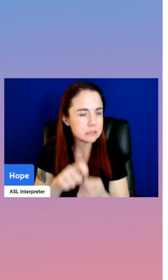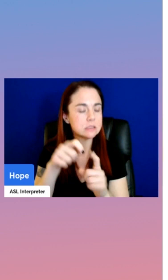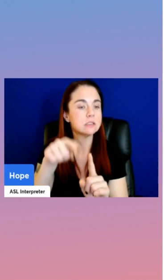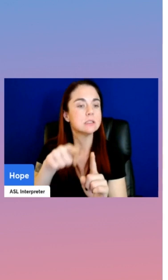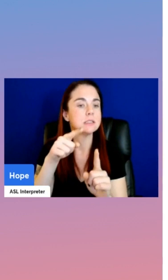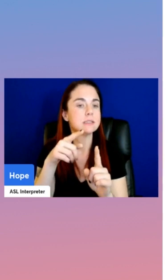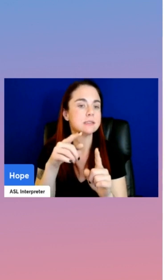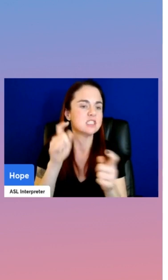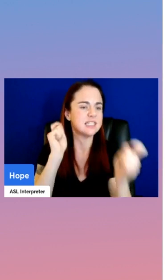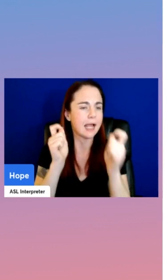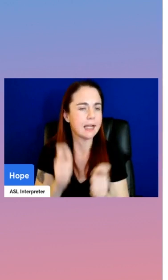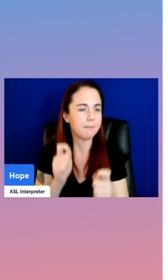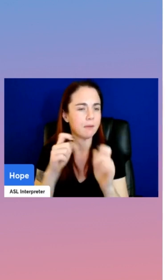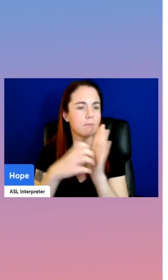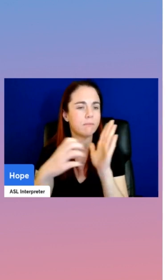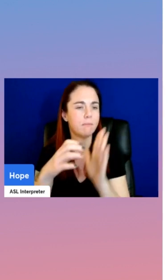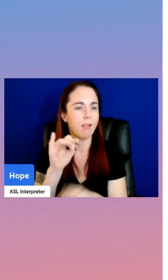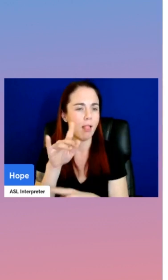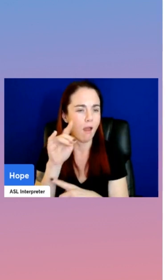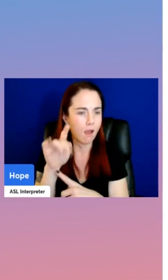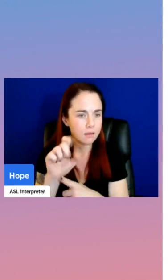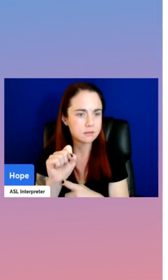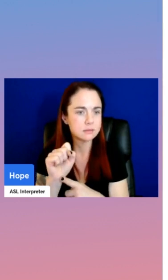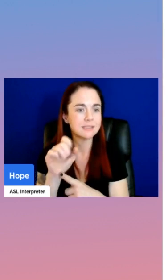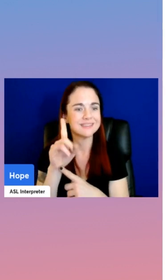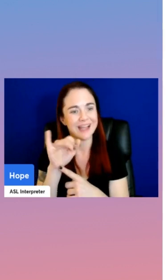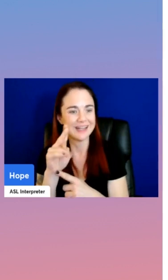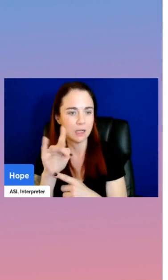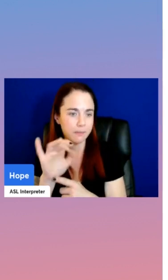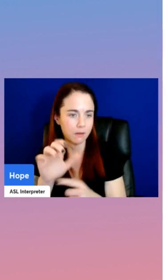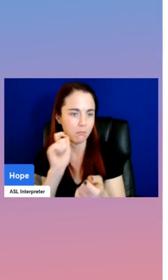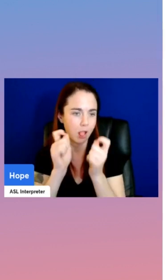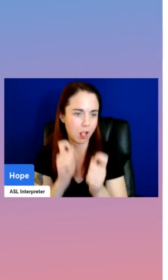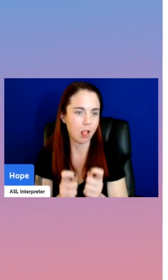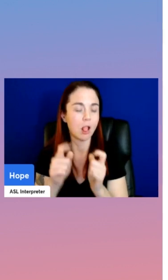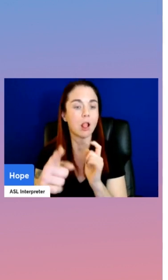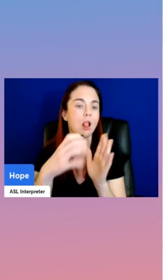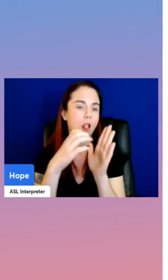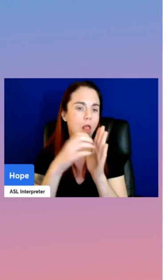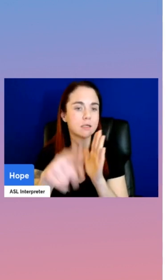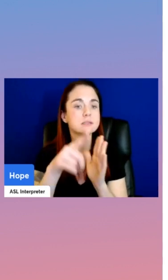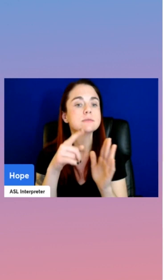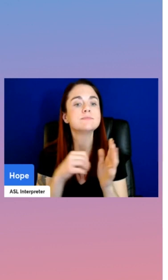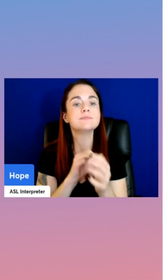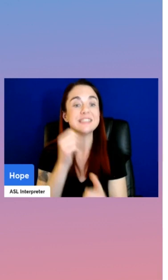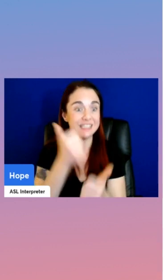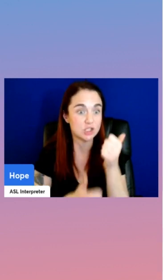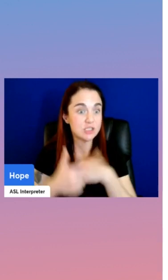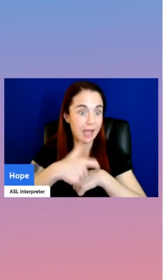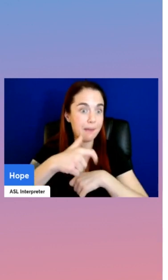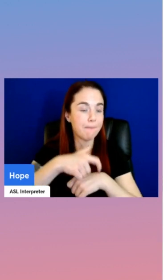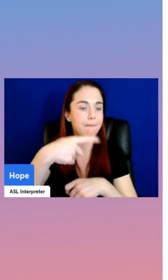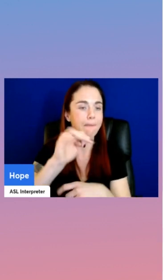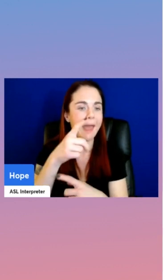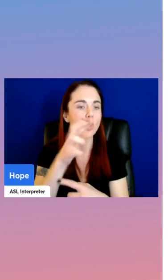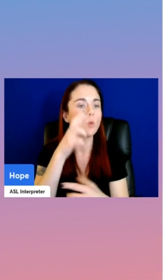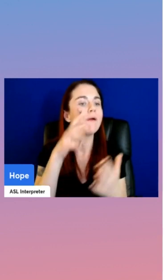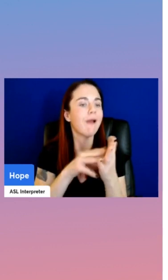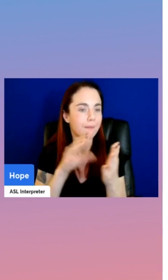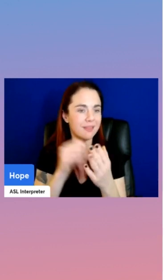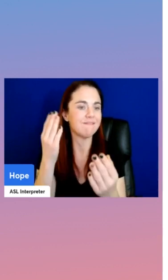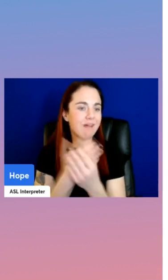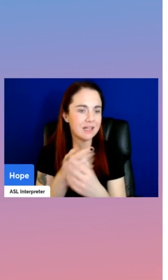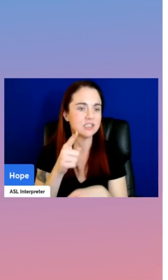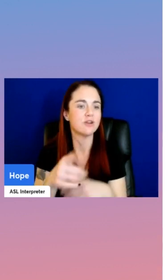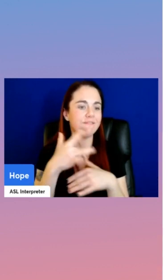So each time you specify a provisioner with the type file, Packer will copy those files that are available in